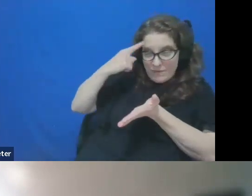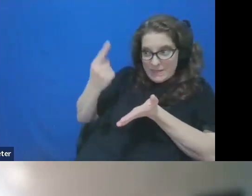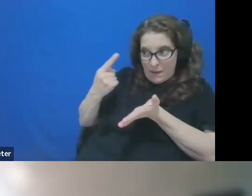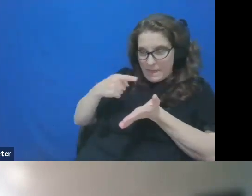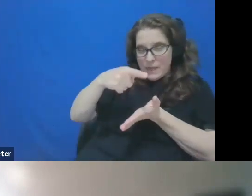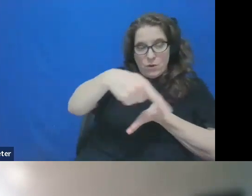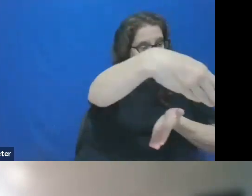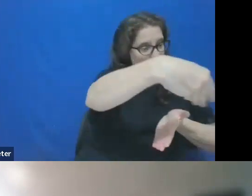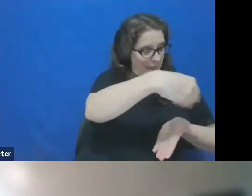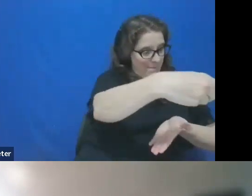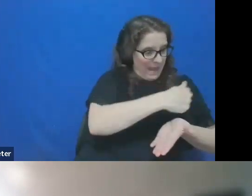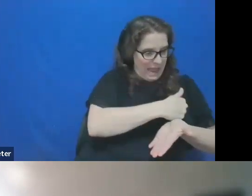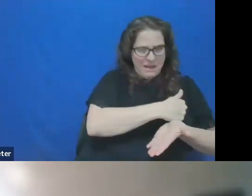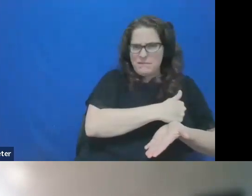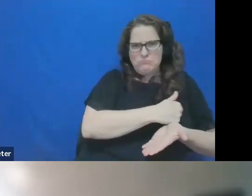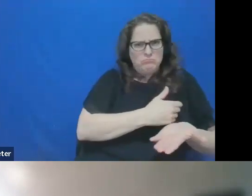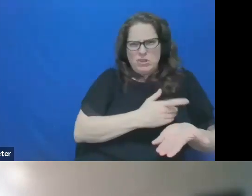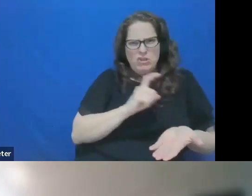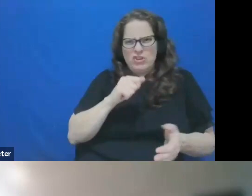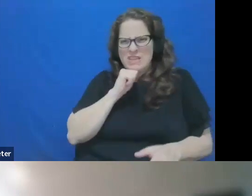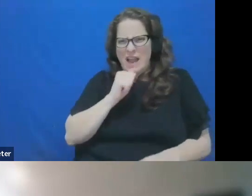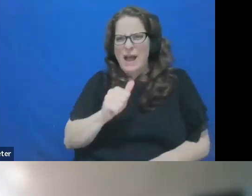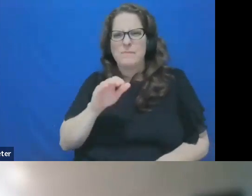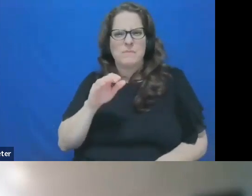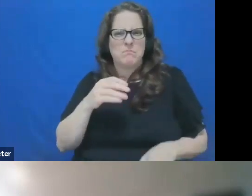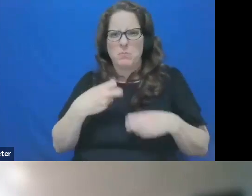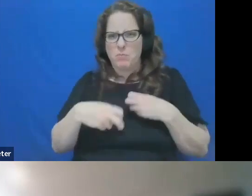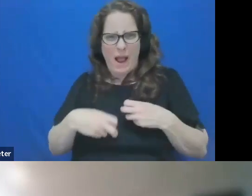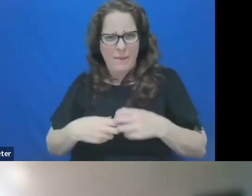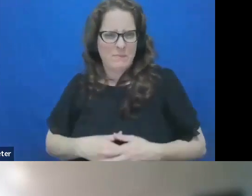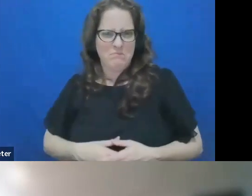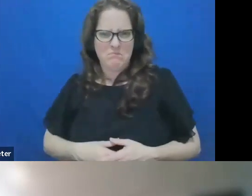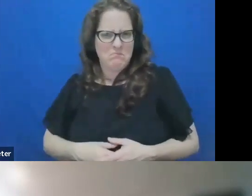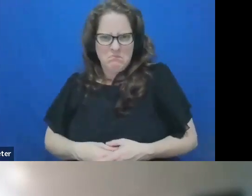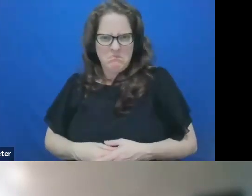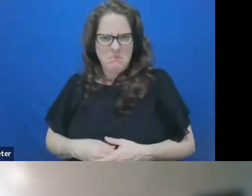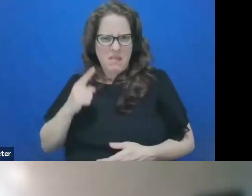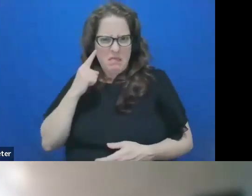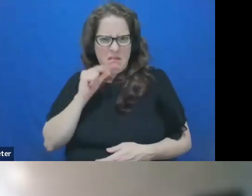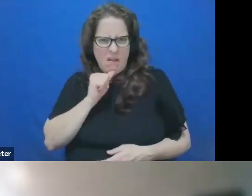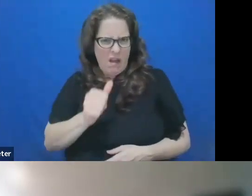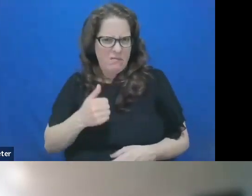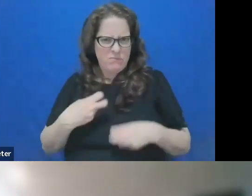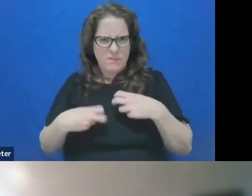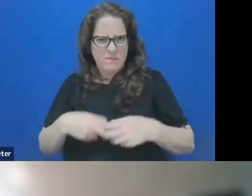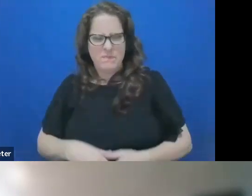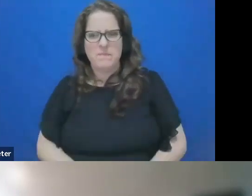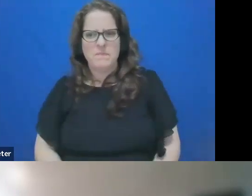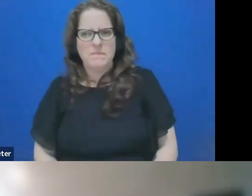don't think that would be an issue. She said yes. I don't think that would be an issue.